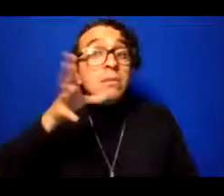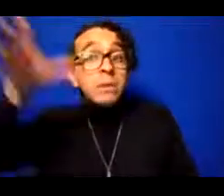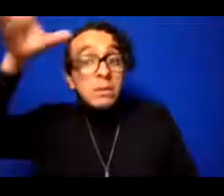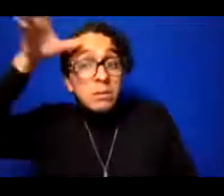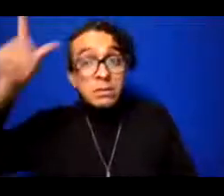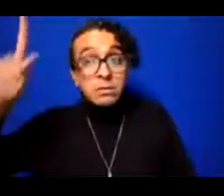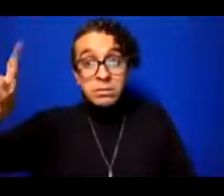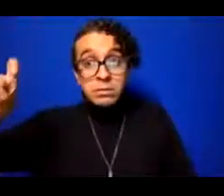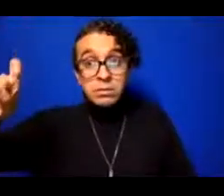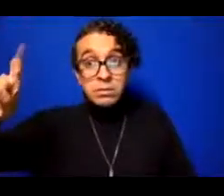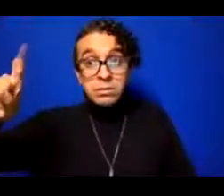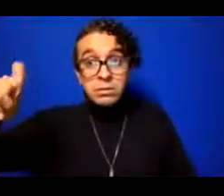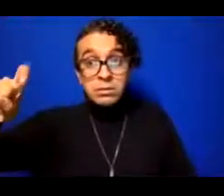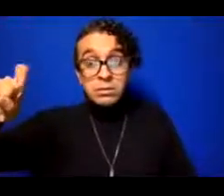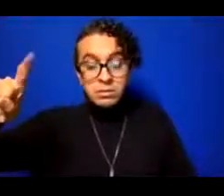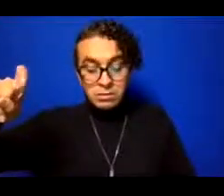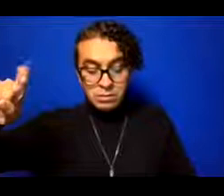no?